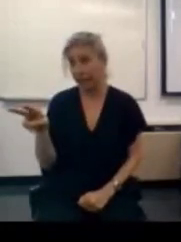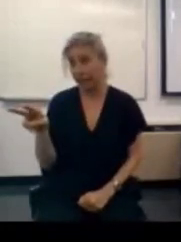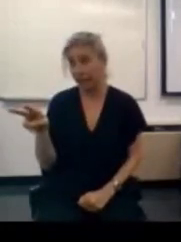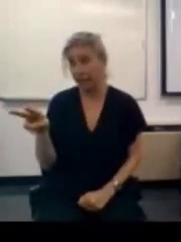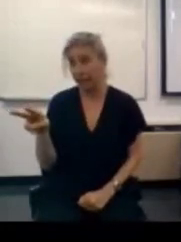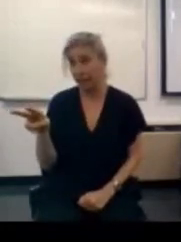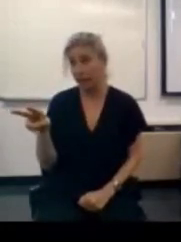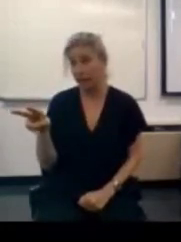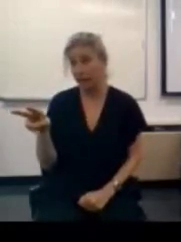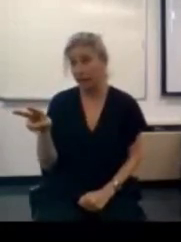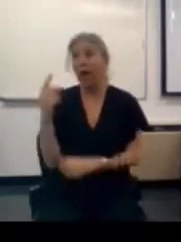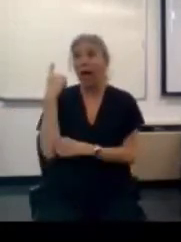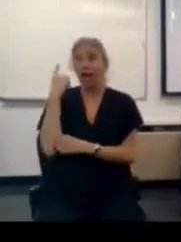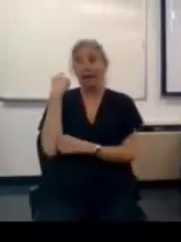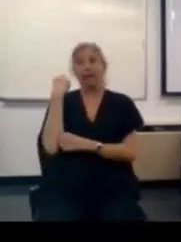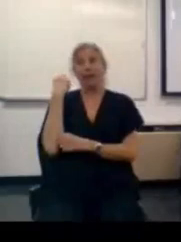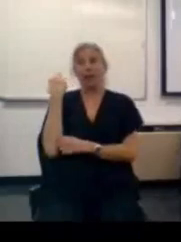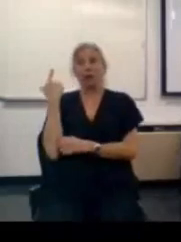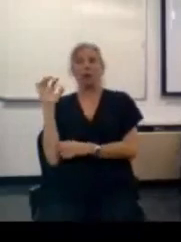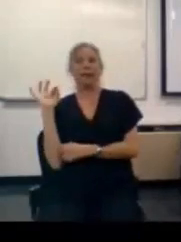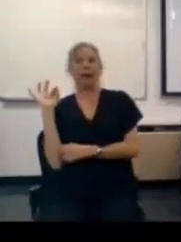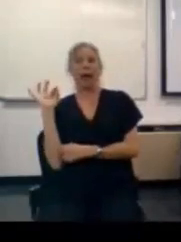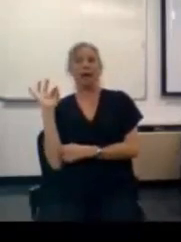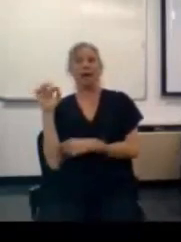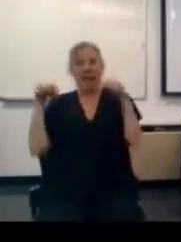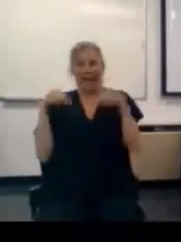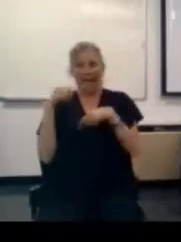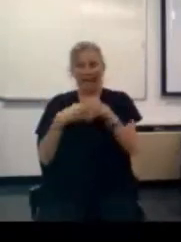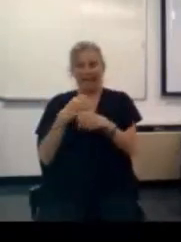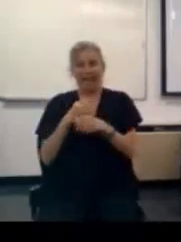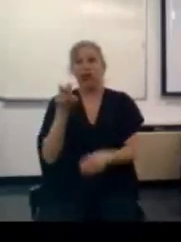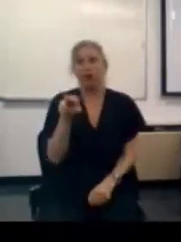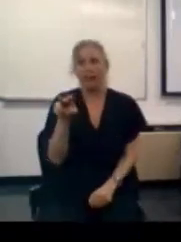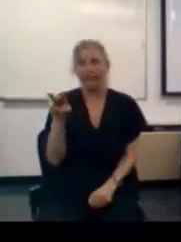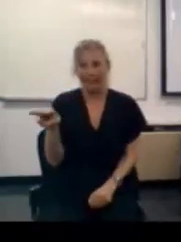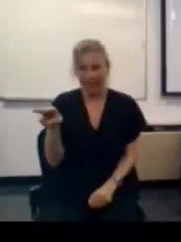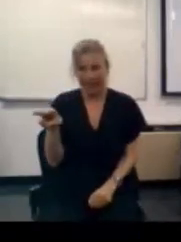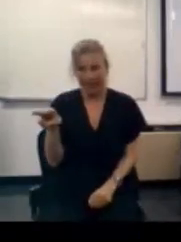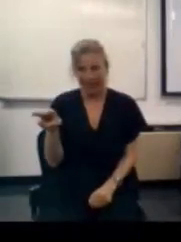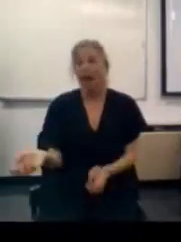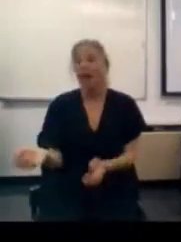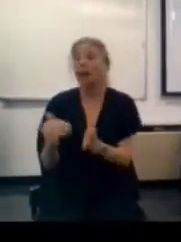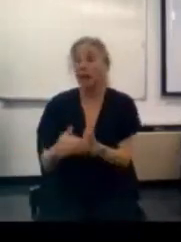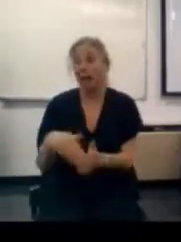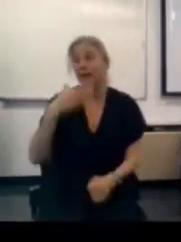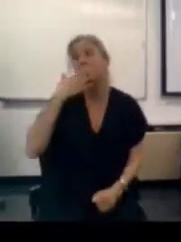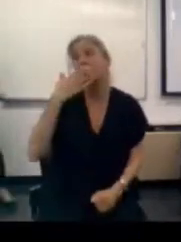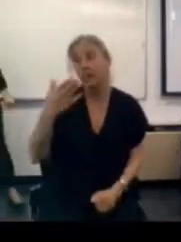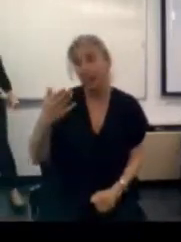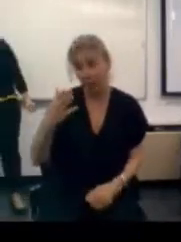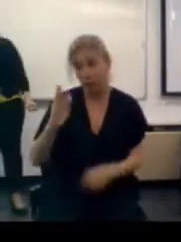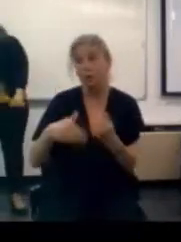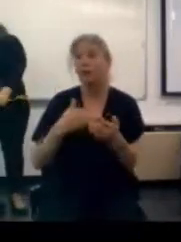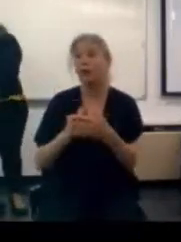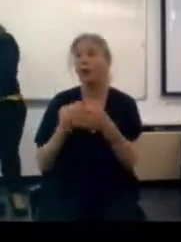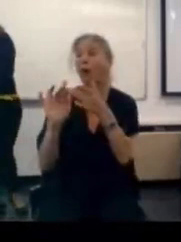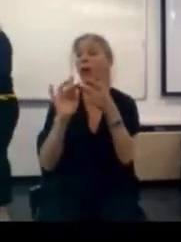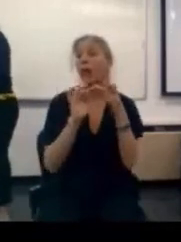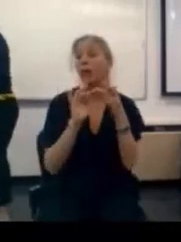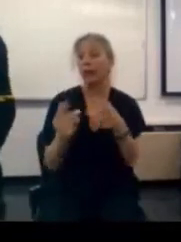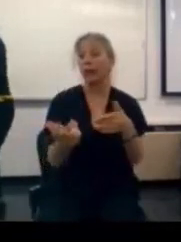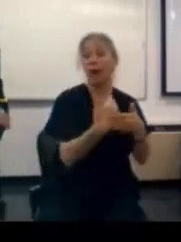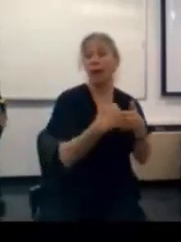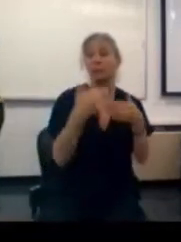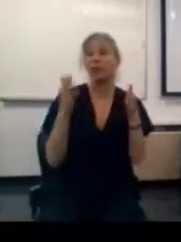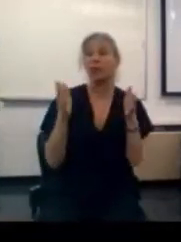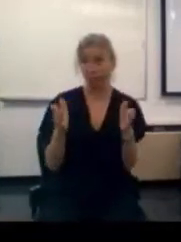July 22nd. If you want to come last year, it's July 29th. Okay. So once again, thank you